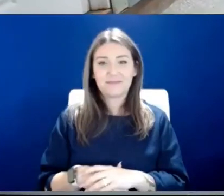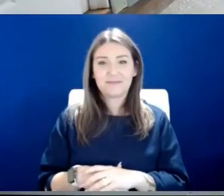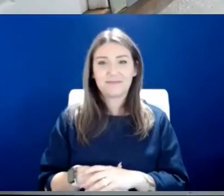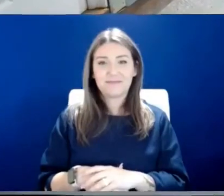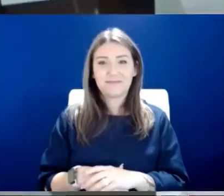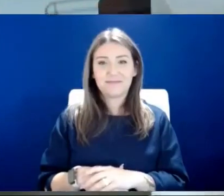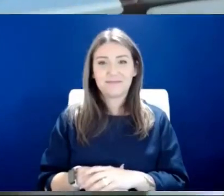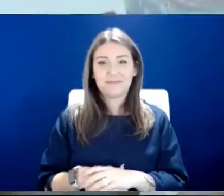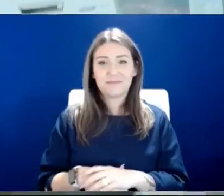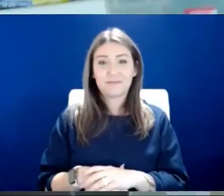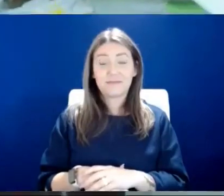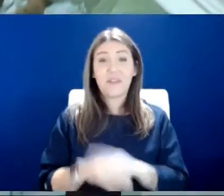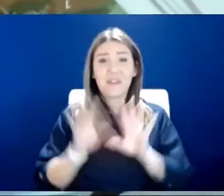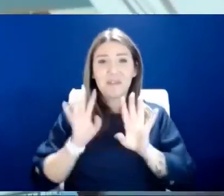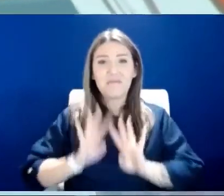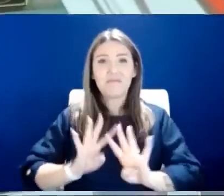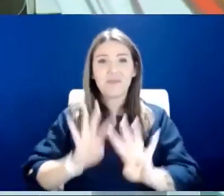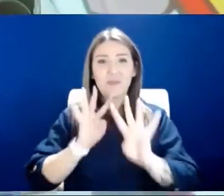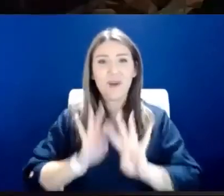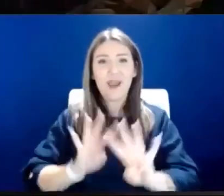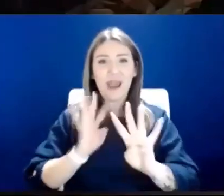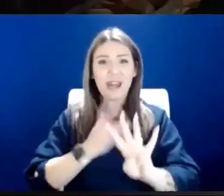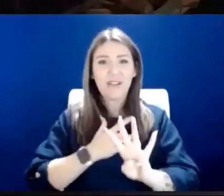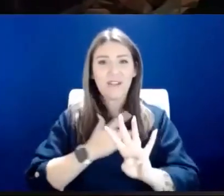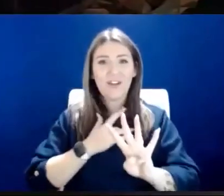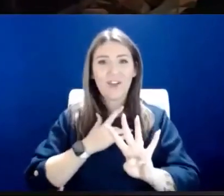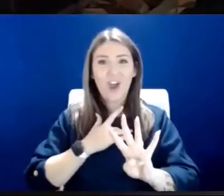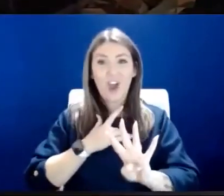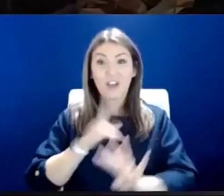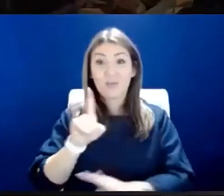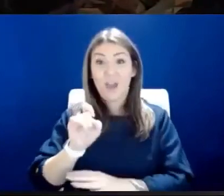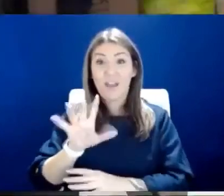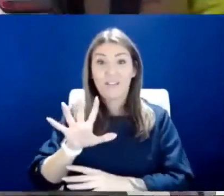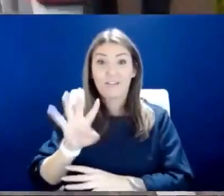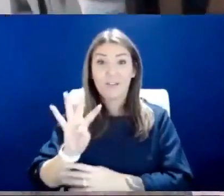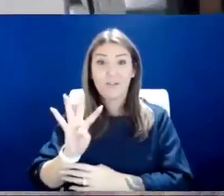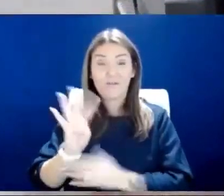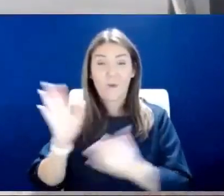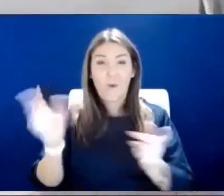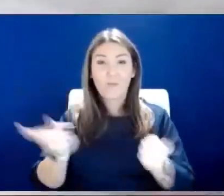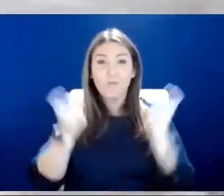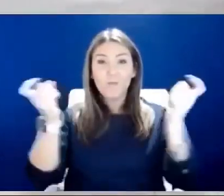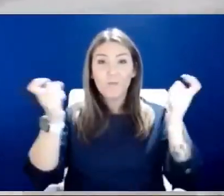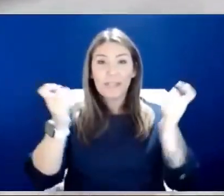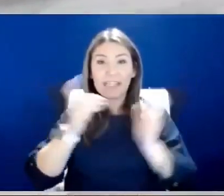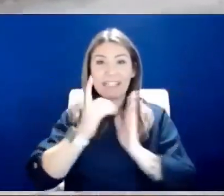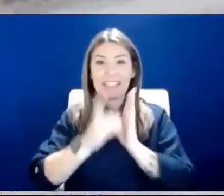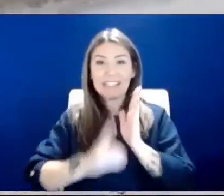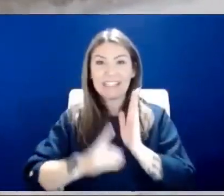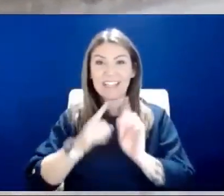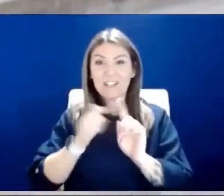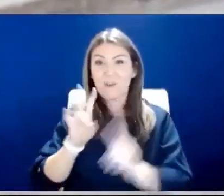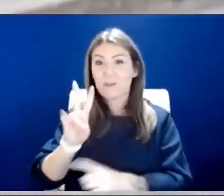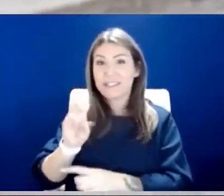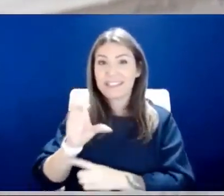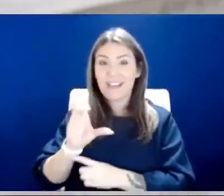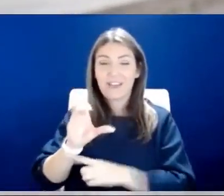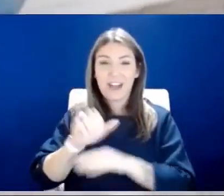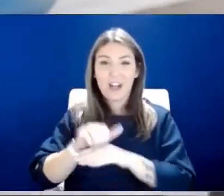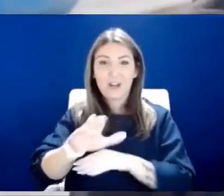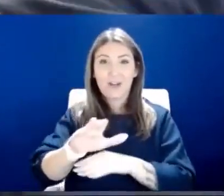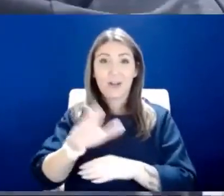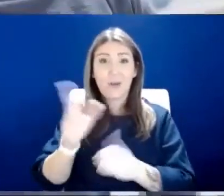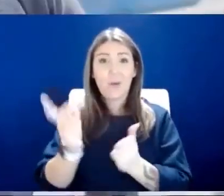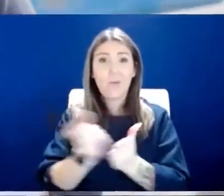The Parade of Hearts features 154 winning designs out of 700 submissions. The winners are chosen by a